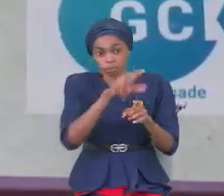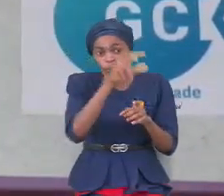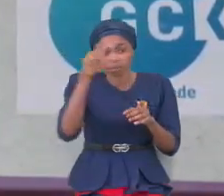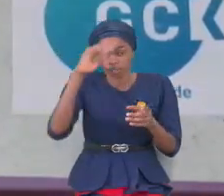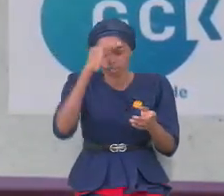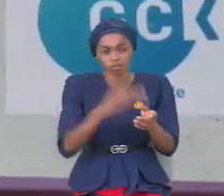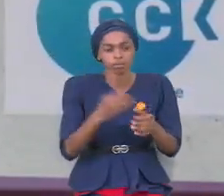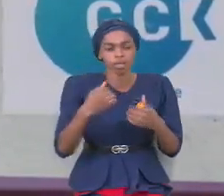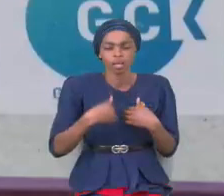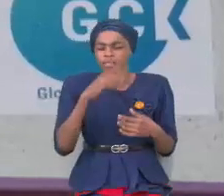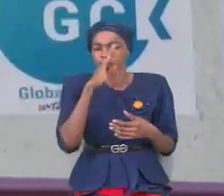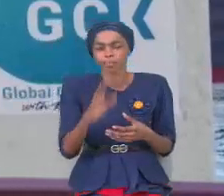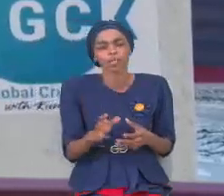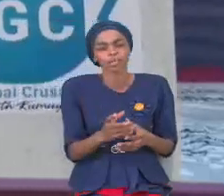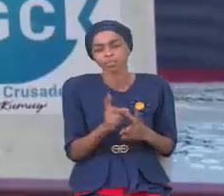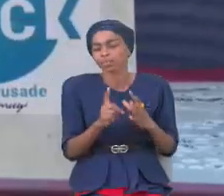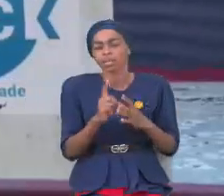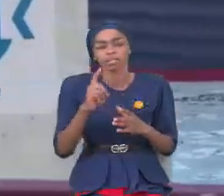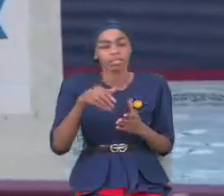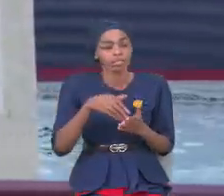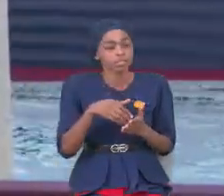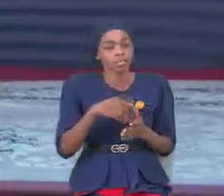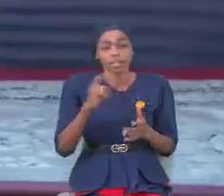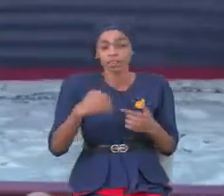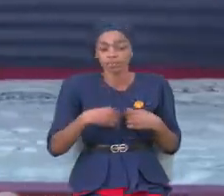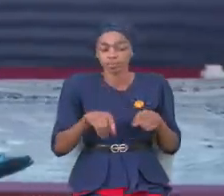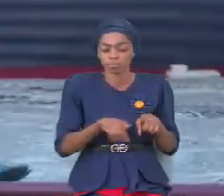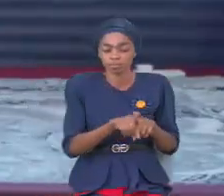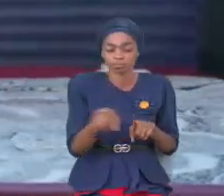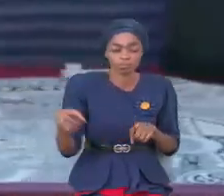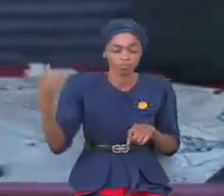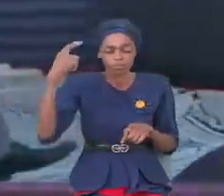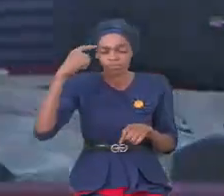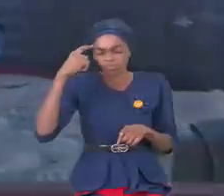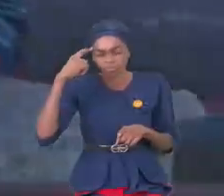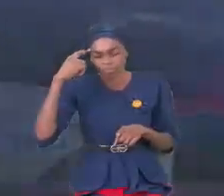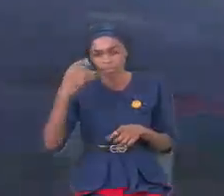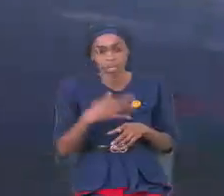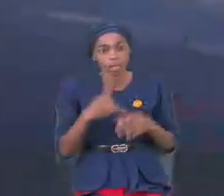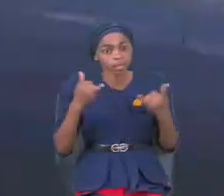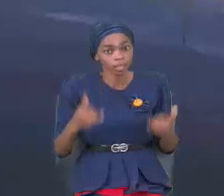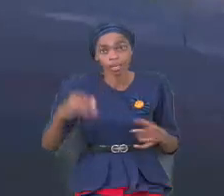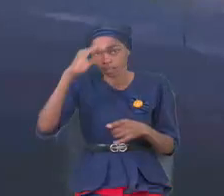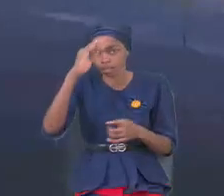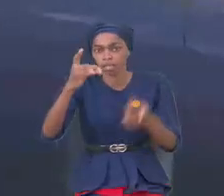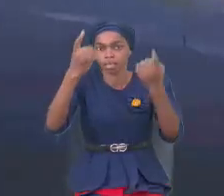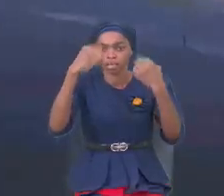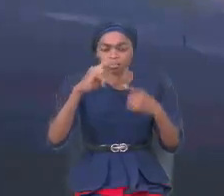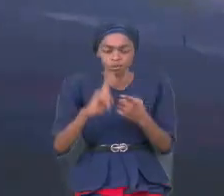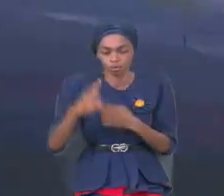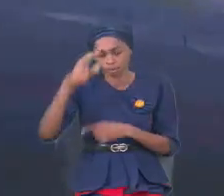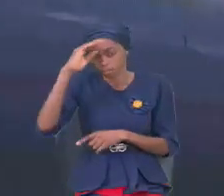to himself. Anytime we're going the path of rebellion, the path of disobedience, we're